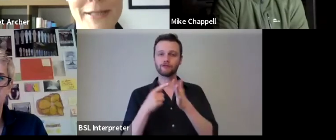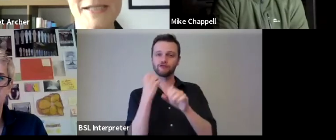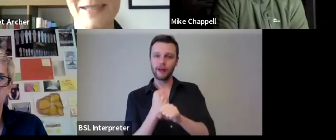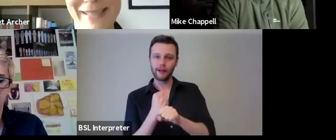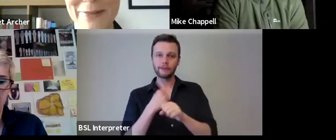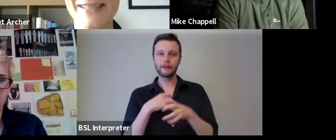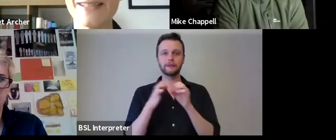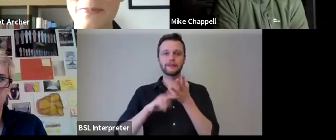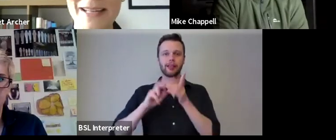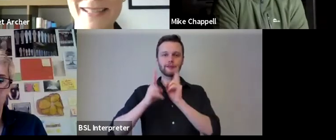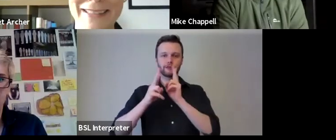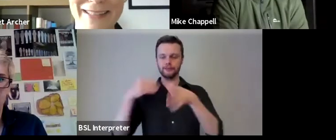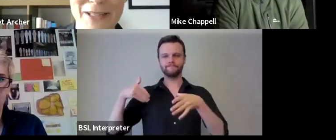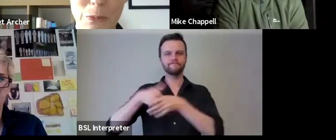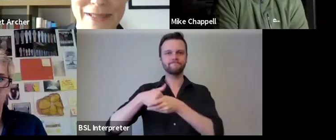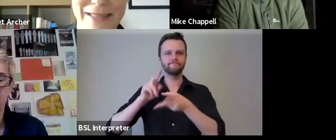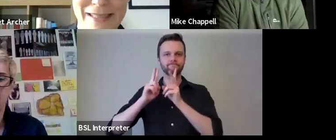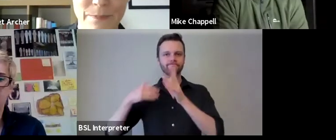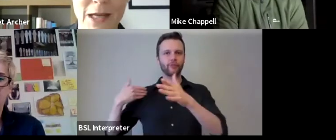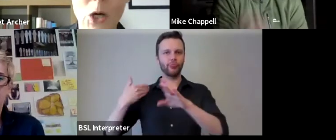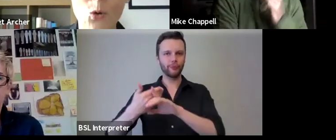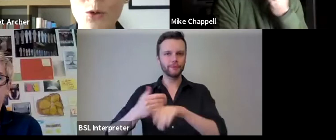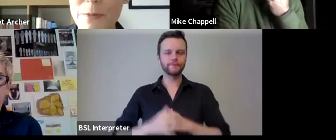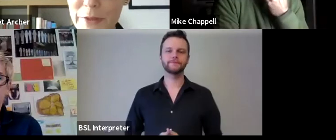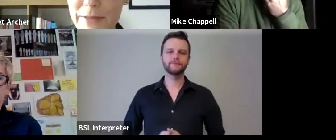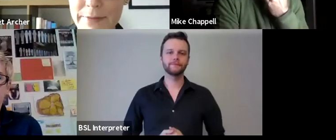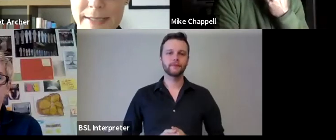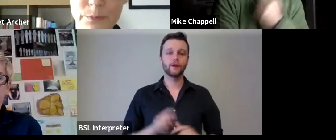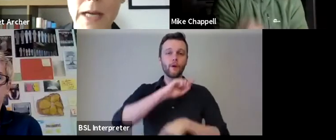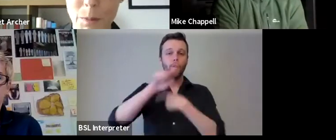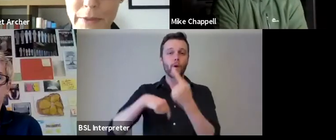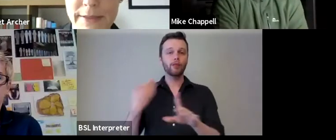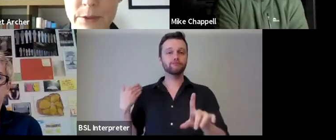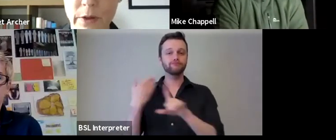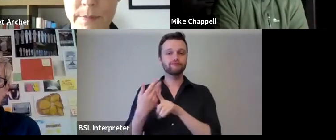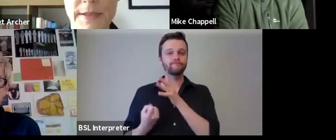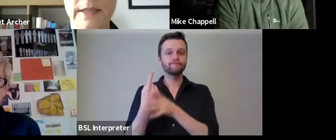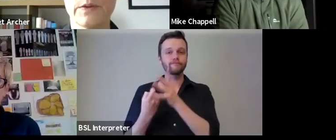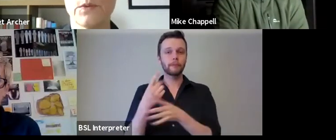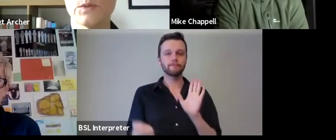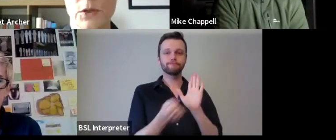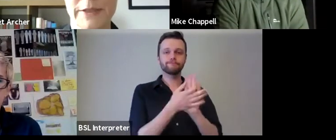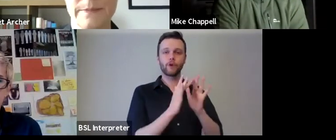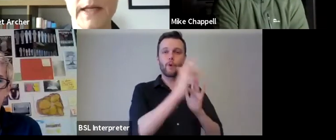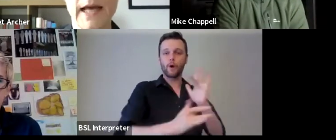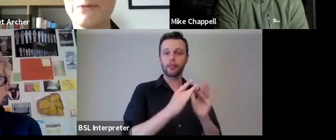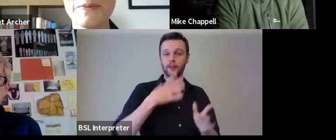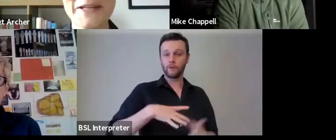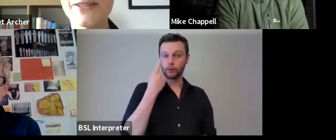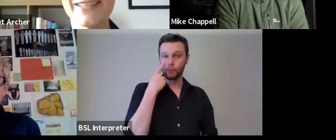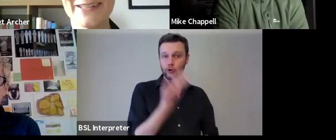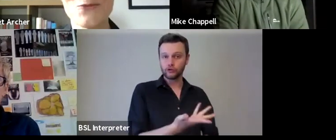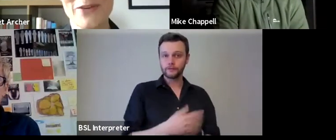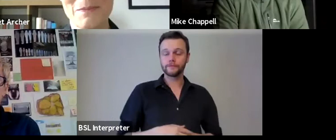who've joined us for the series as our BSL interpreters. All of the previous events have been uploaded to our website if you want to watch them, and